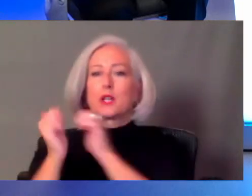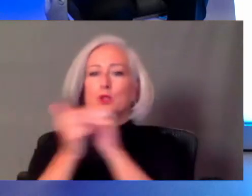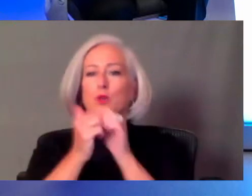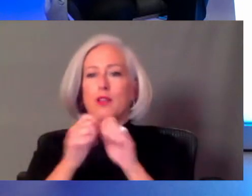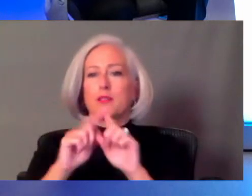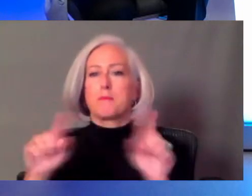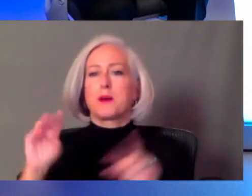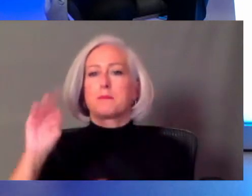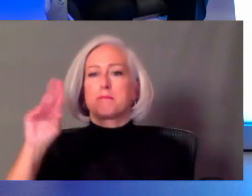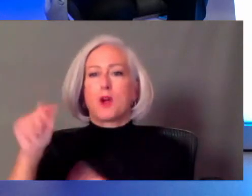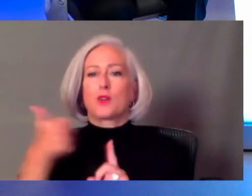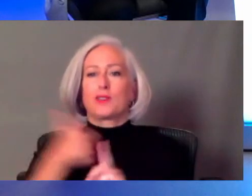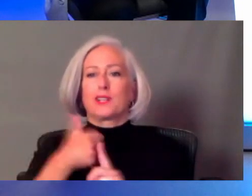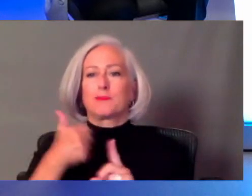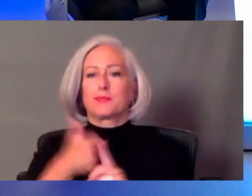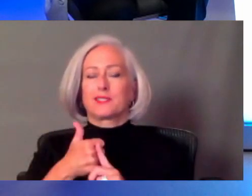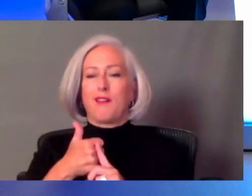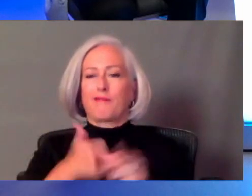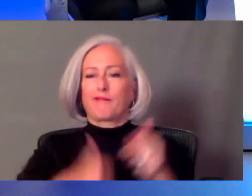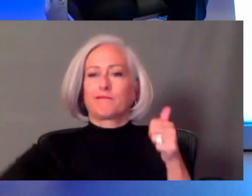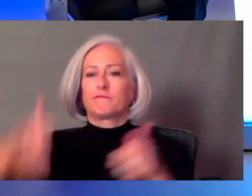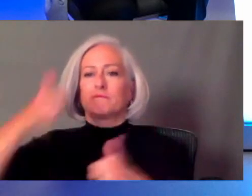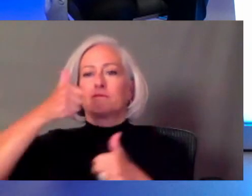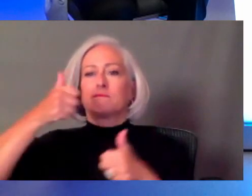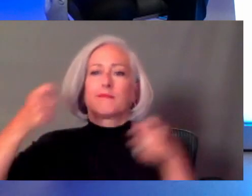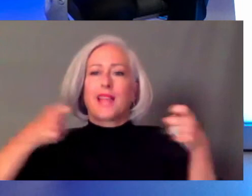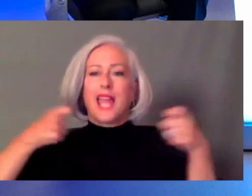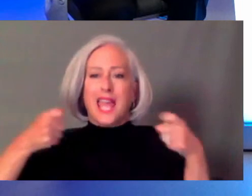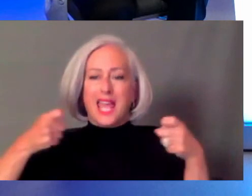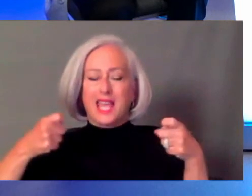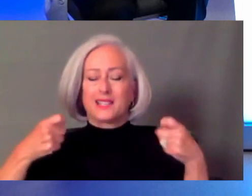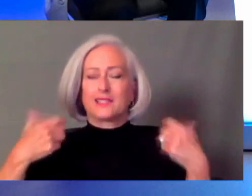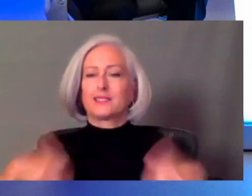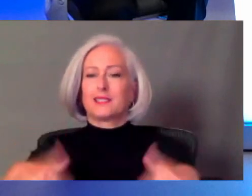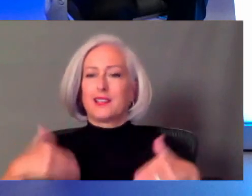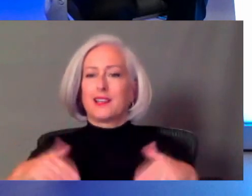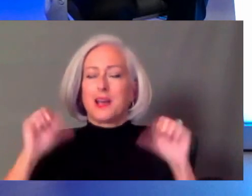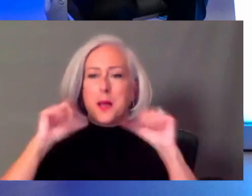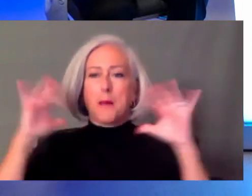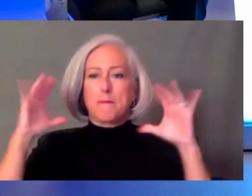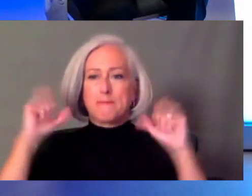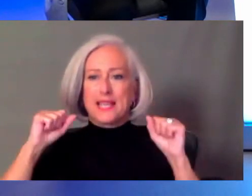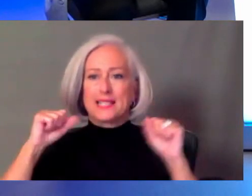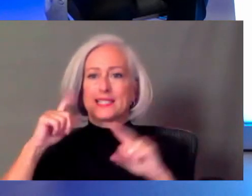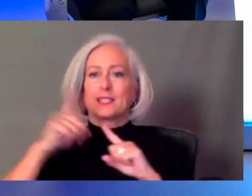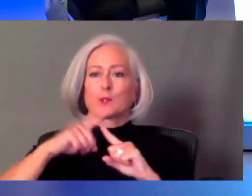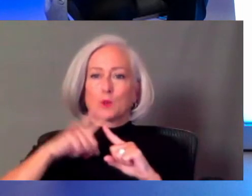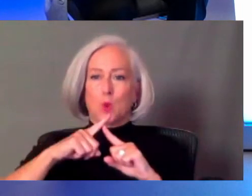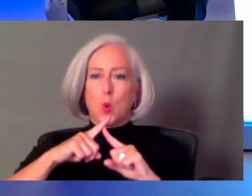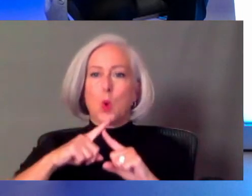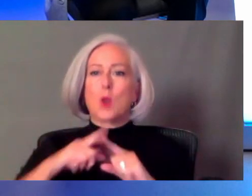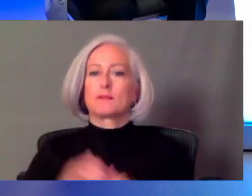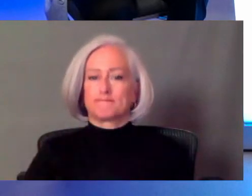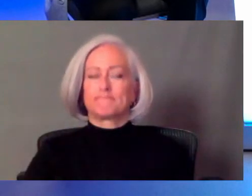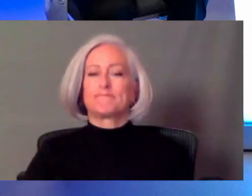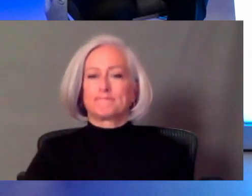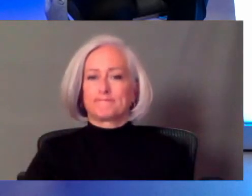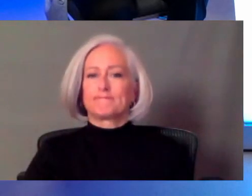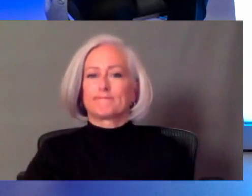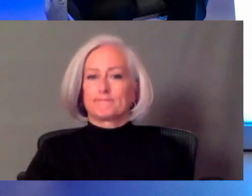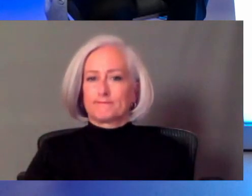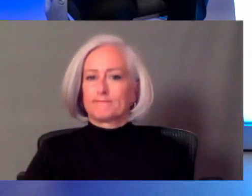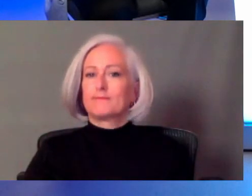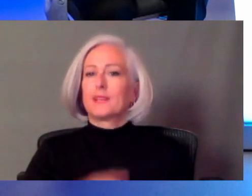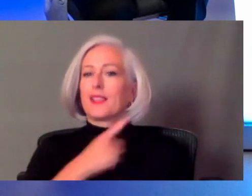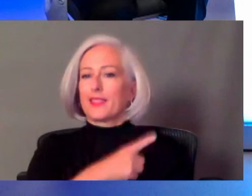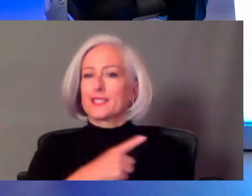And I think that both of those have as their core that you have to recruit patients in the clinical trials